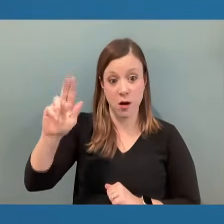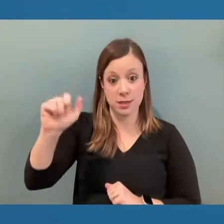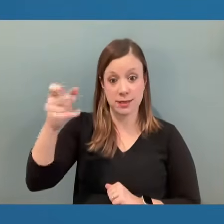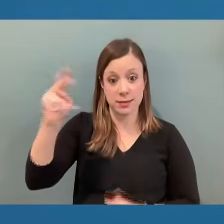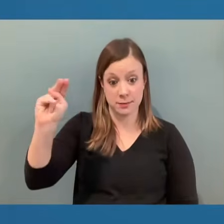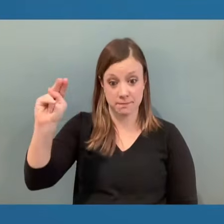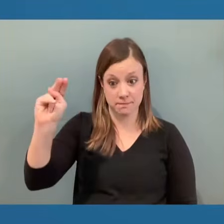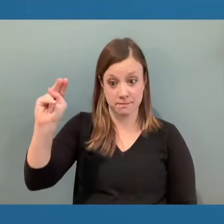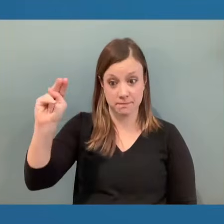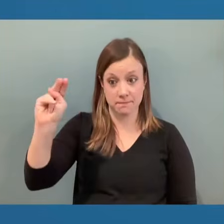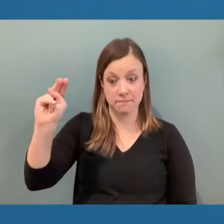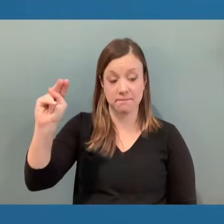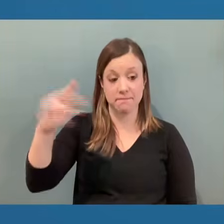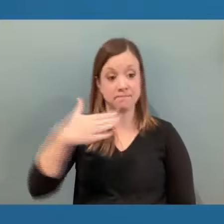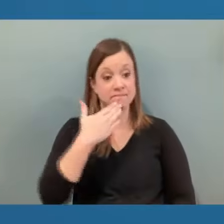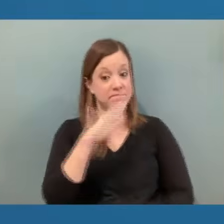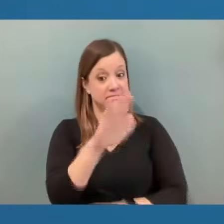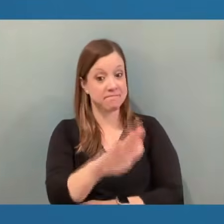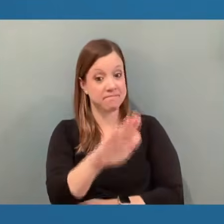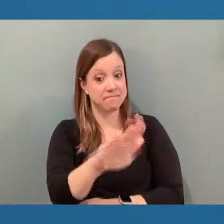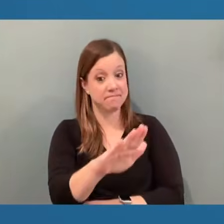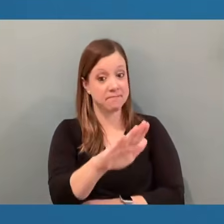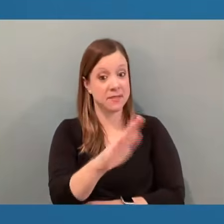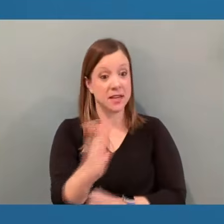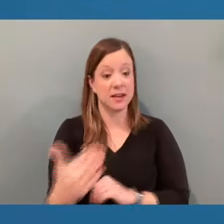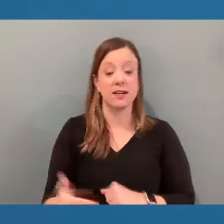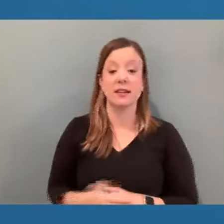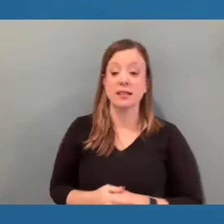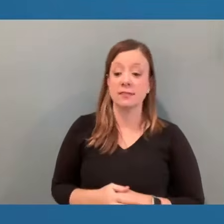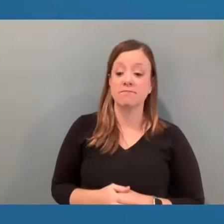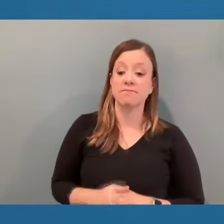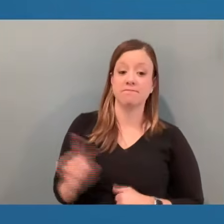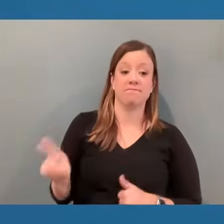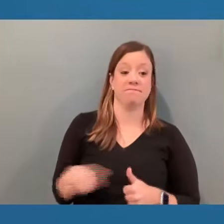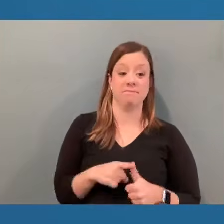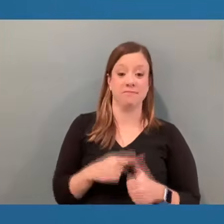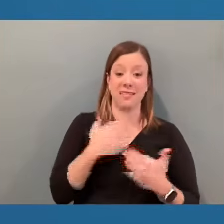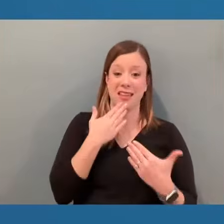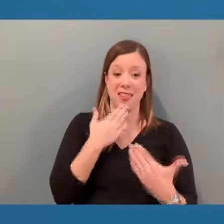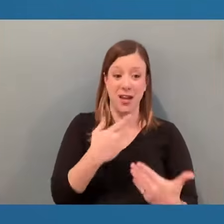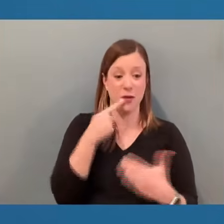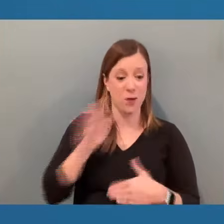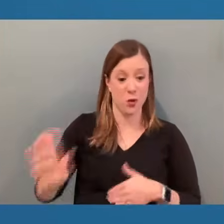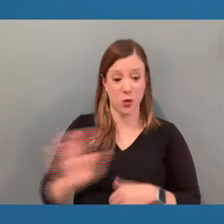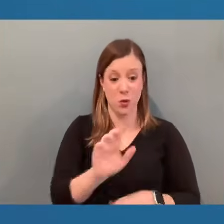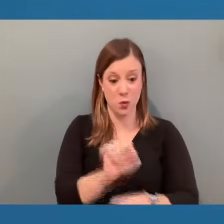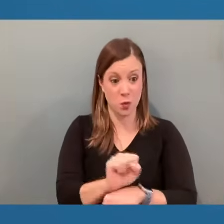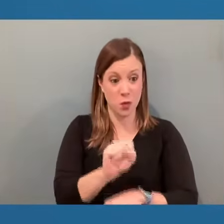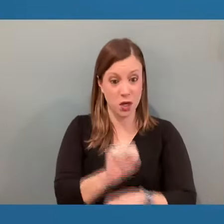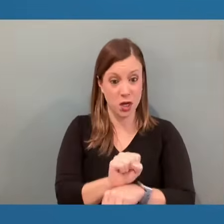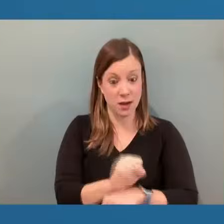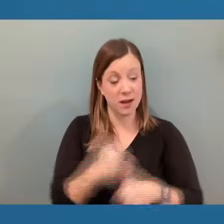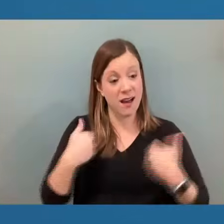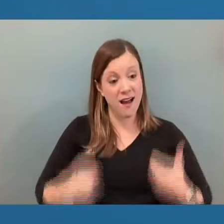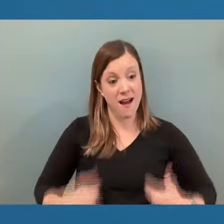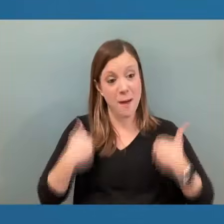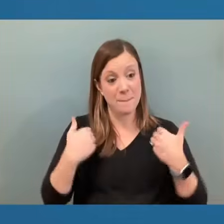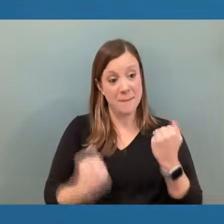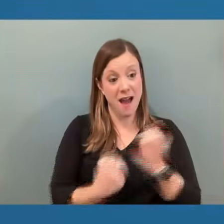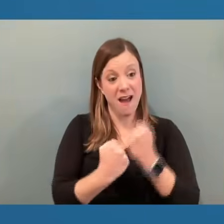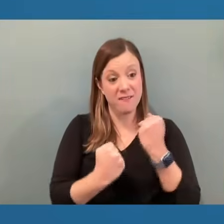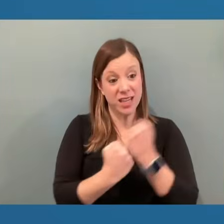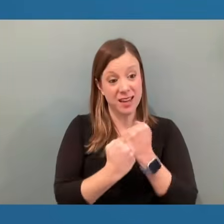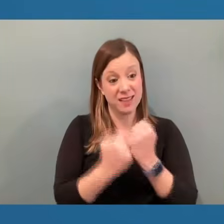Good afternoon. First, I just want to thank you all for your work. I, too, am an advocate, and